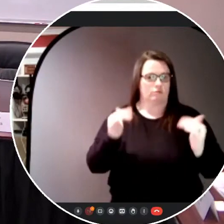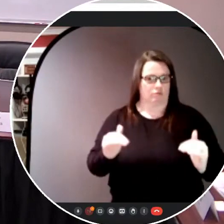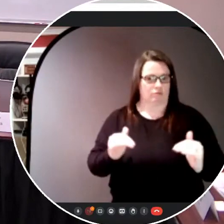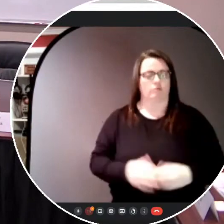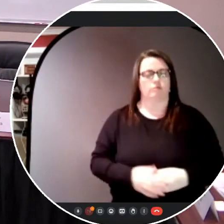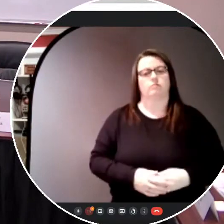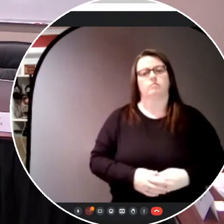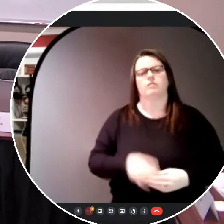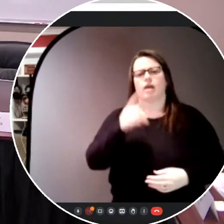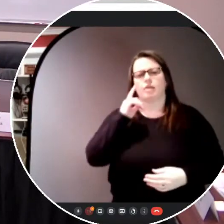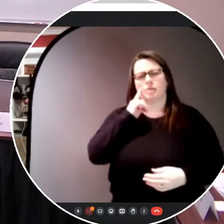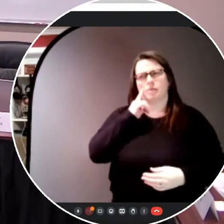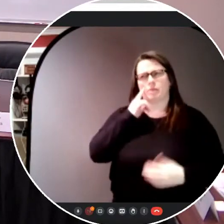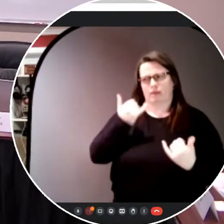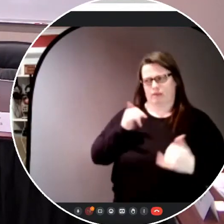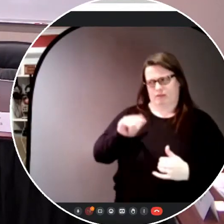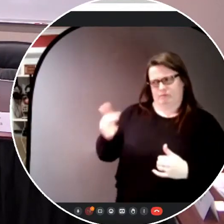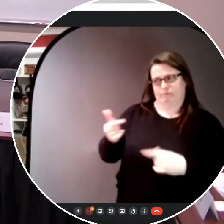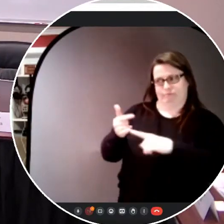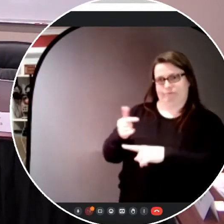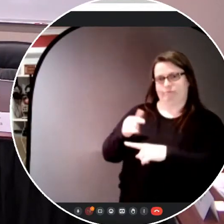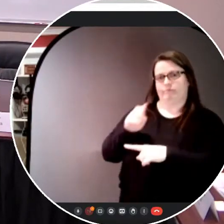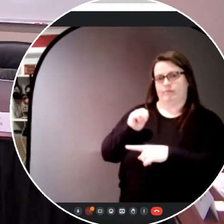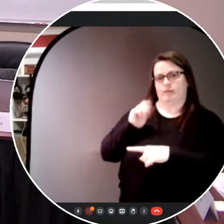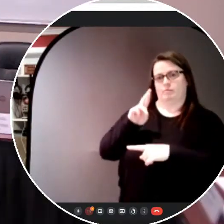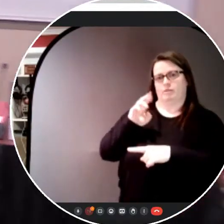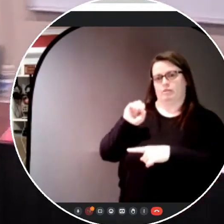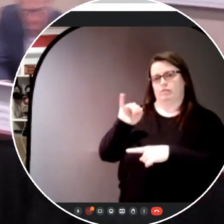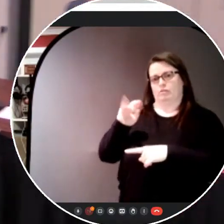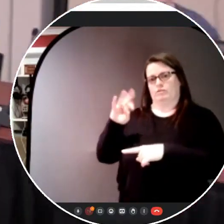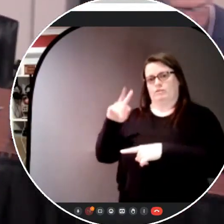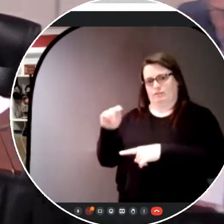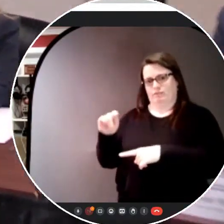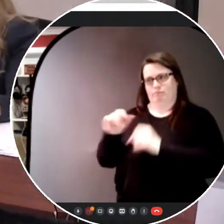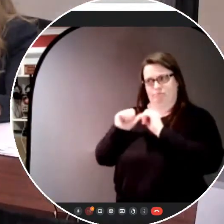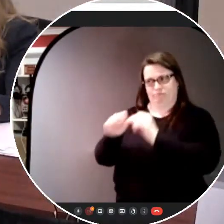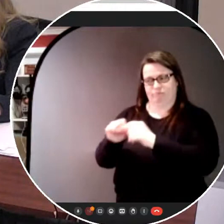Mr. Sinnott, you're on again. Okay, thank you, Chair. Henry Gordon